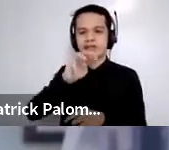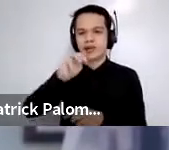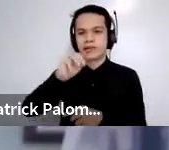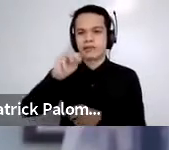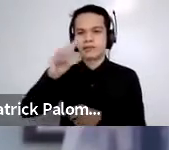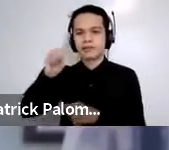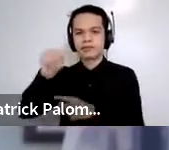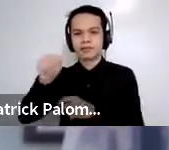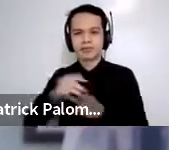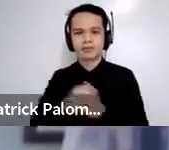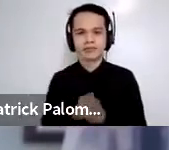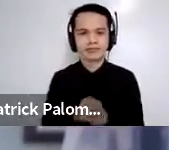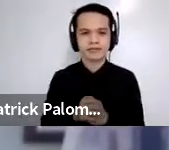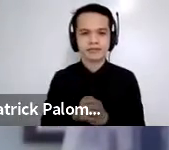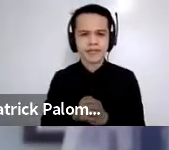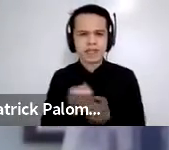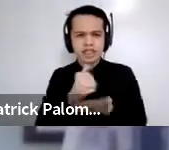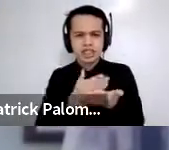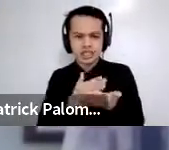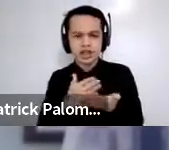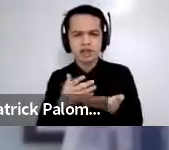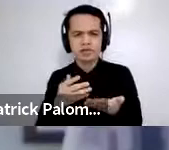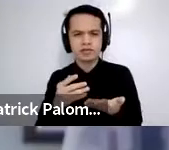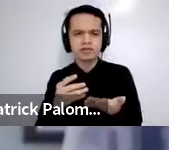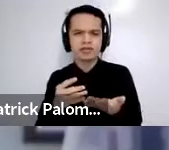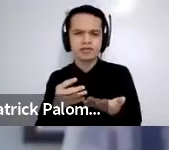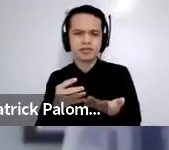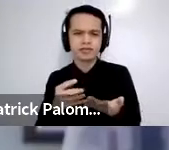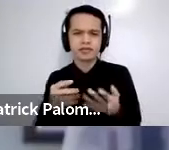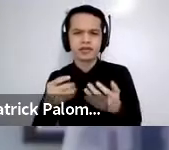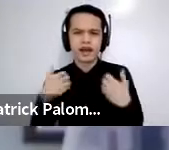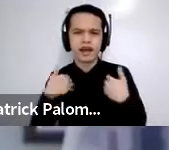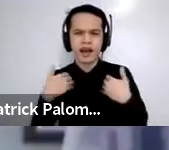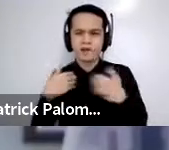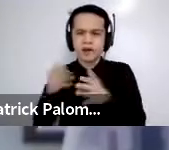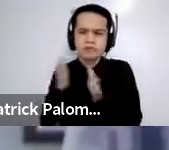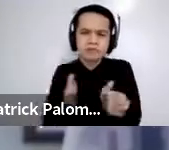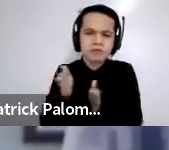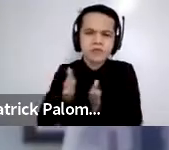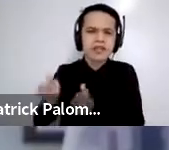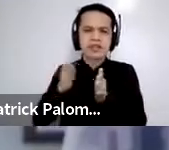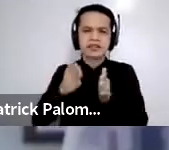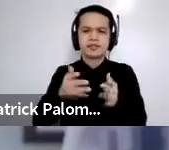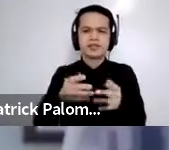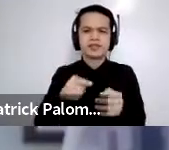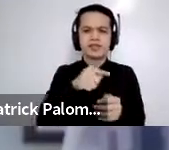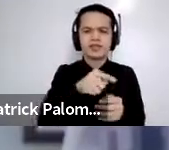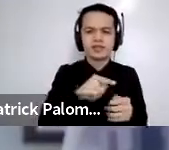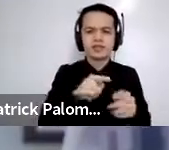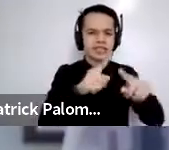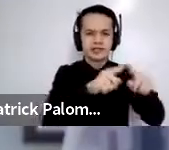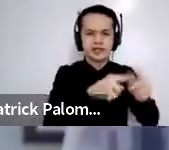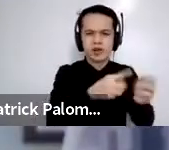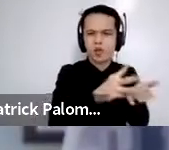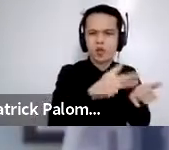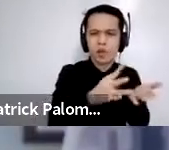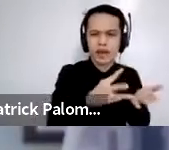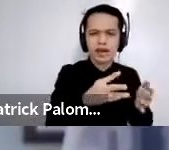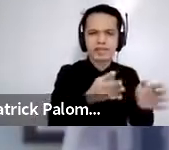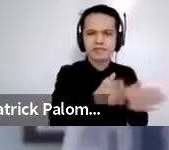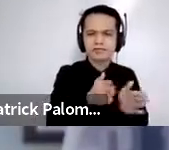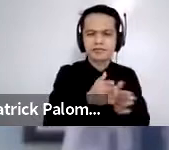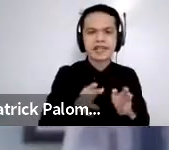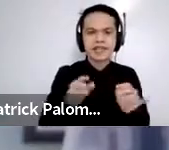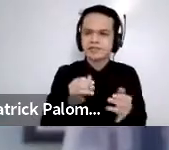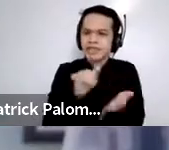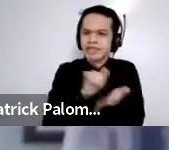mandates are, of course, urban planning, garbage, flooding, etc. But these are some of our projects that is in answer